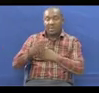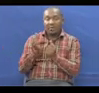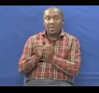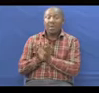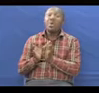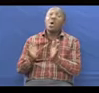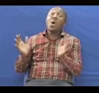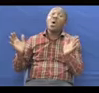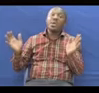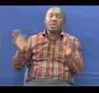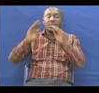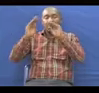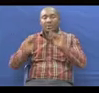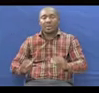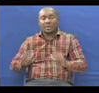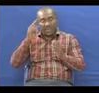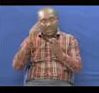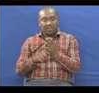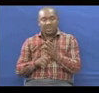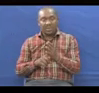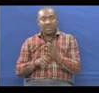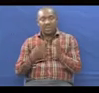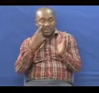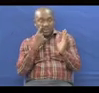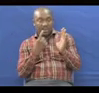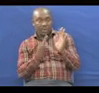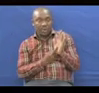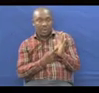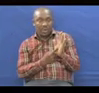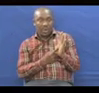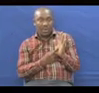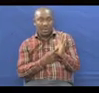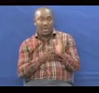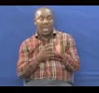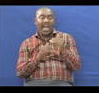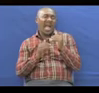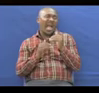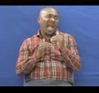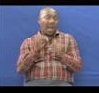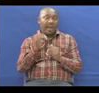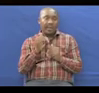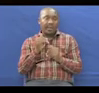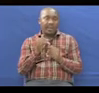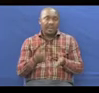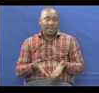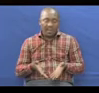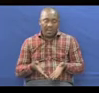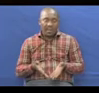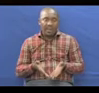base is broad, indicating that there is high birth rates, there is high numbers of